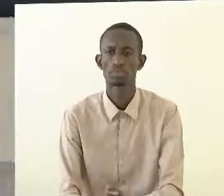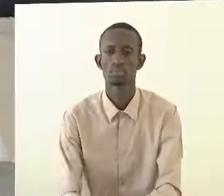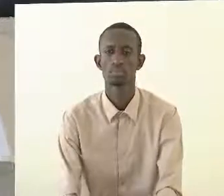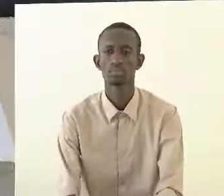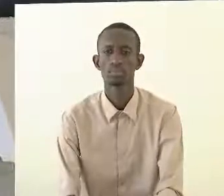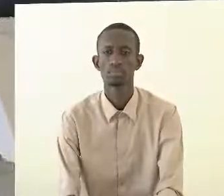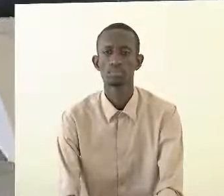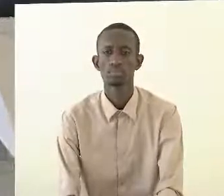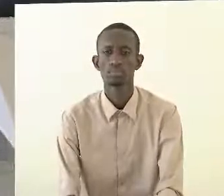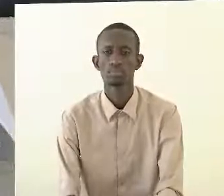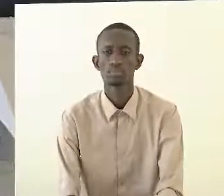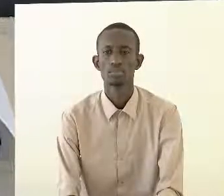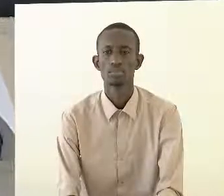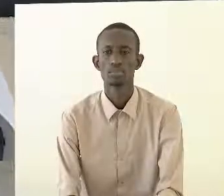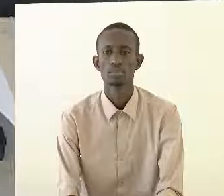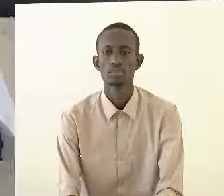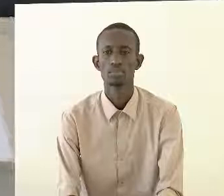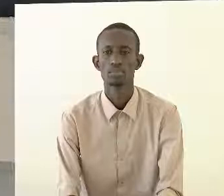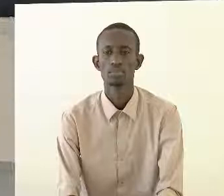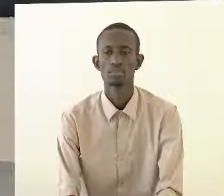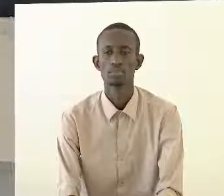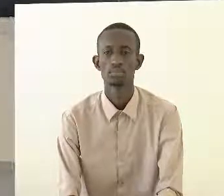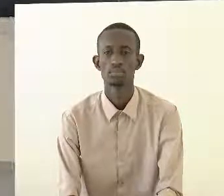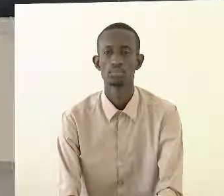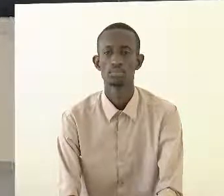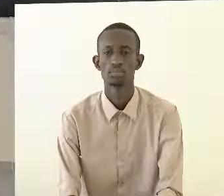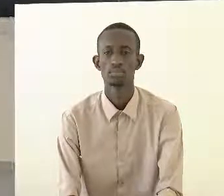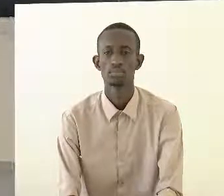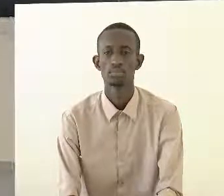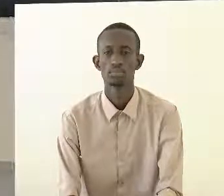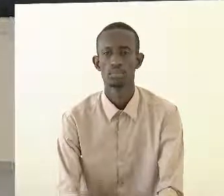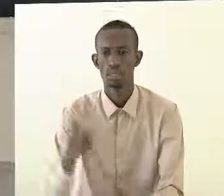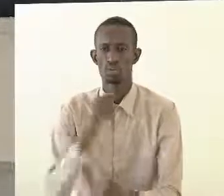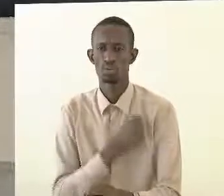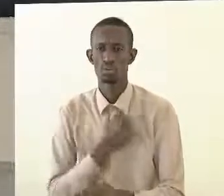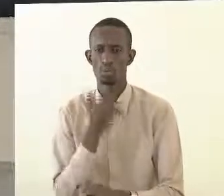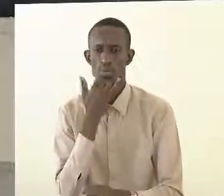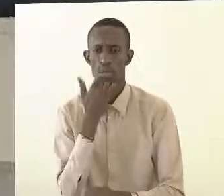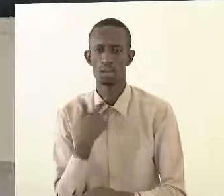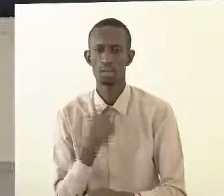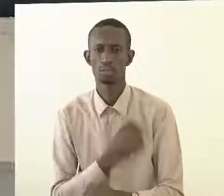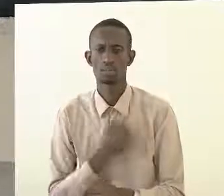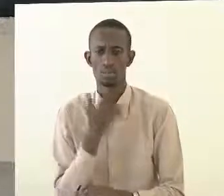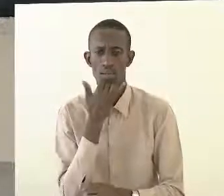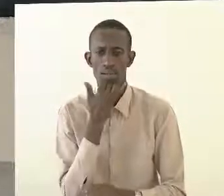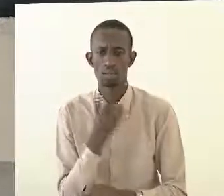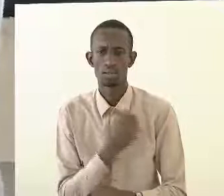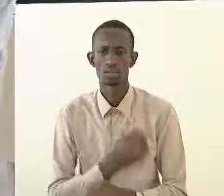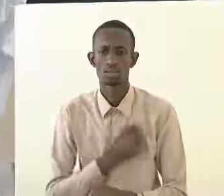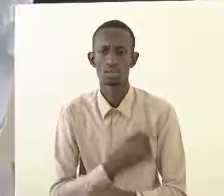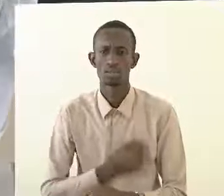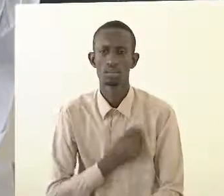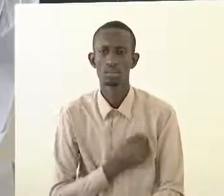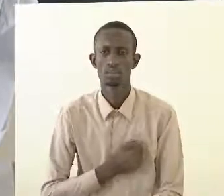It will be square root of, there is a mistake here. When we divided by, the